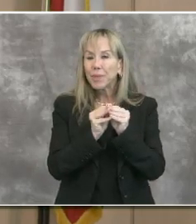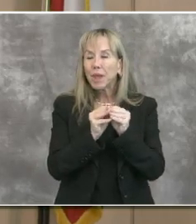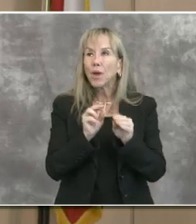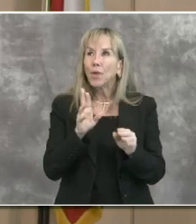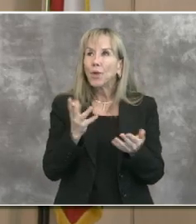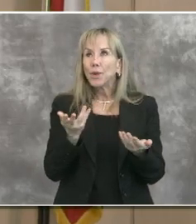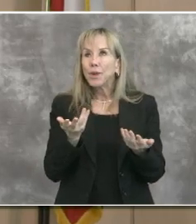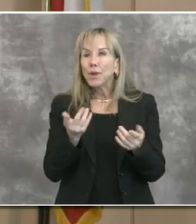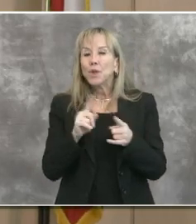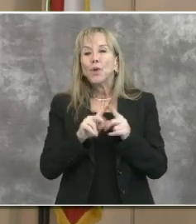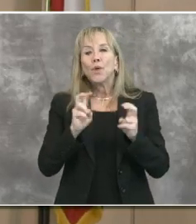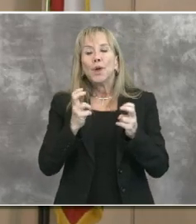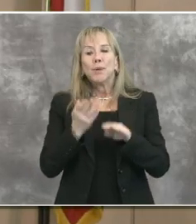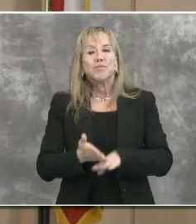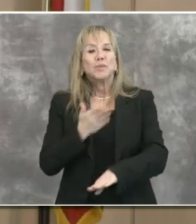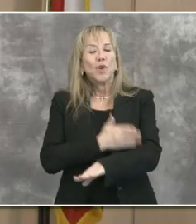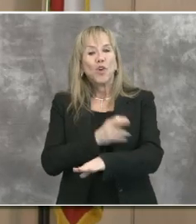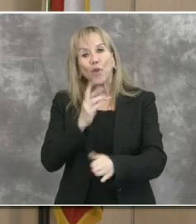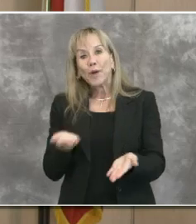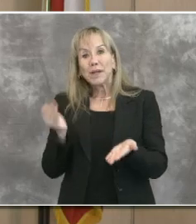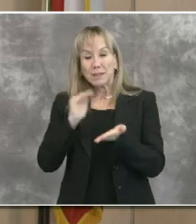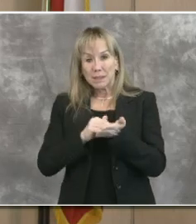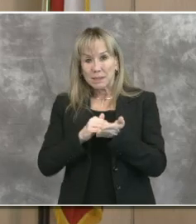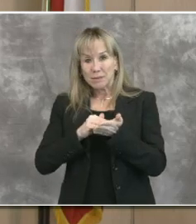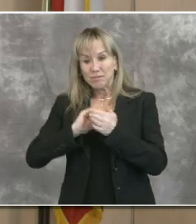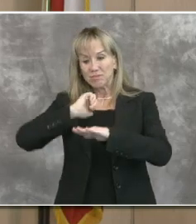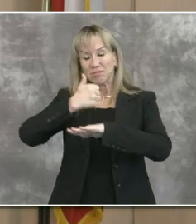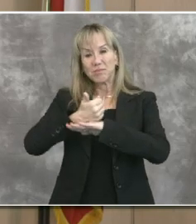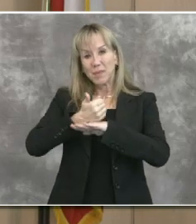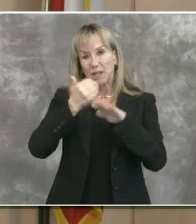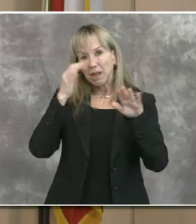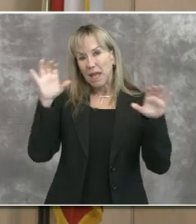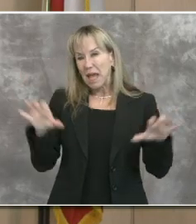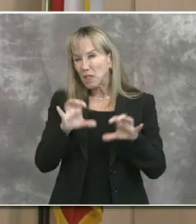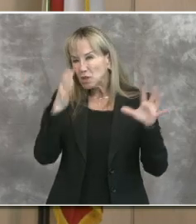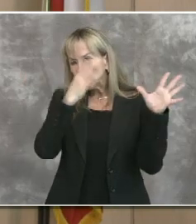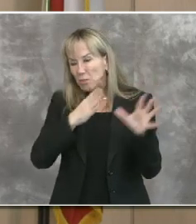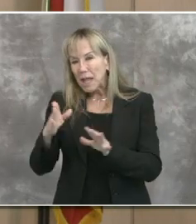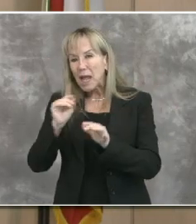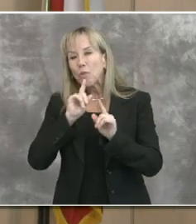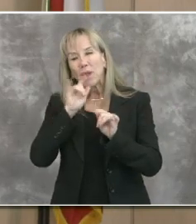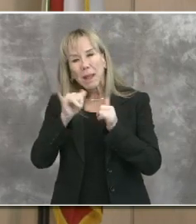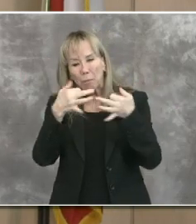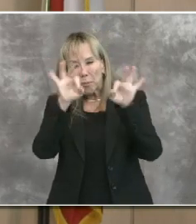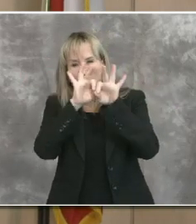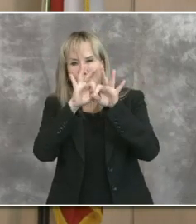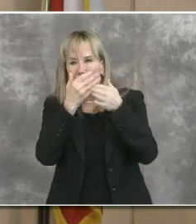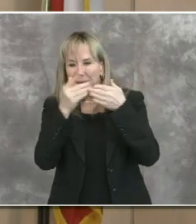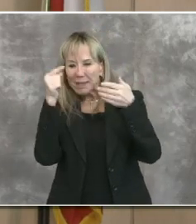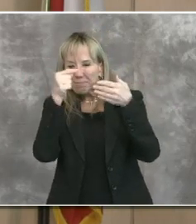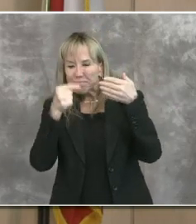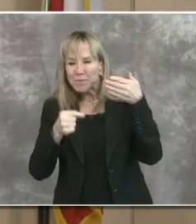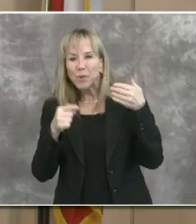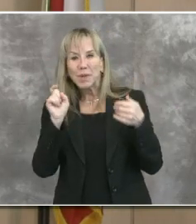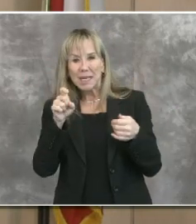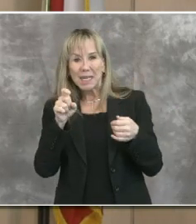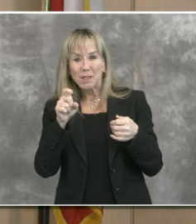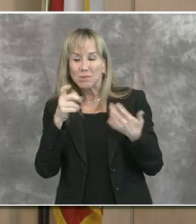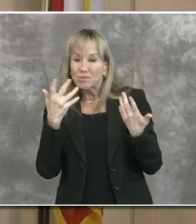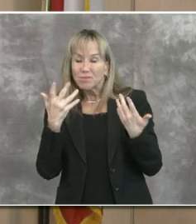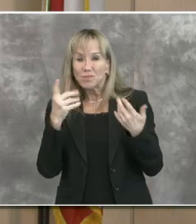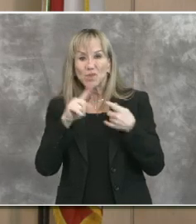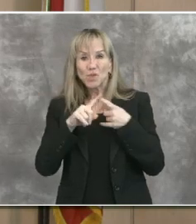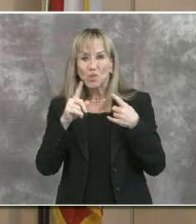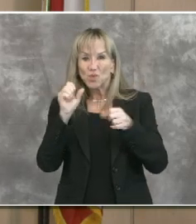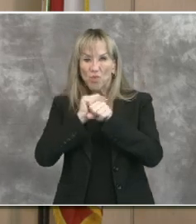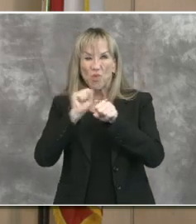redevelop or enhance our action plan for the key objectives that we want to work on that I reported at the board meeting